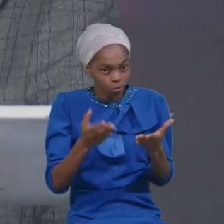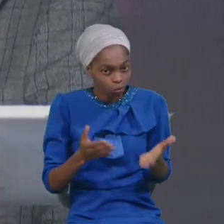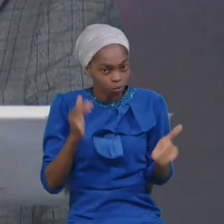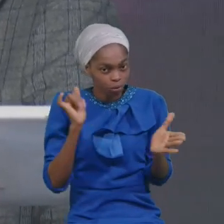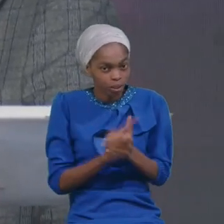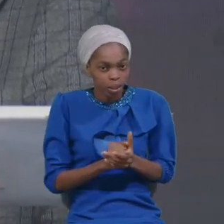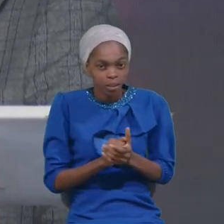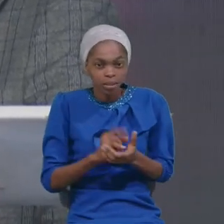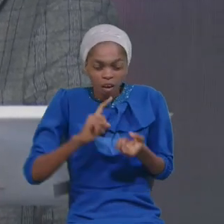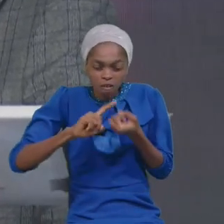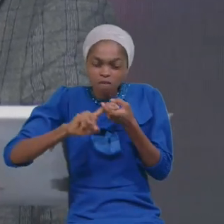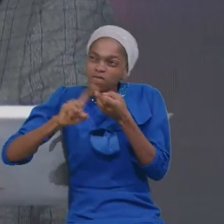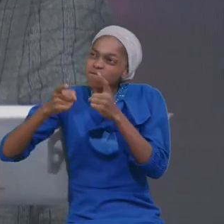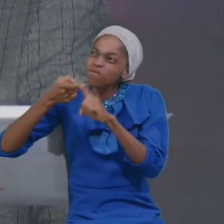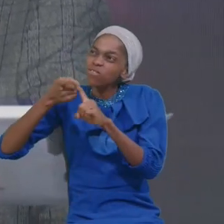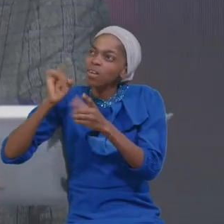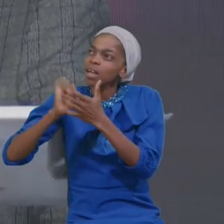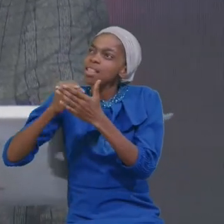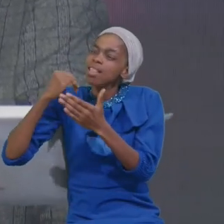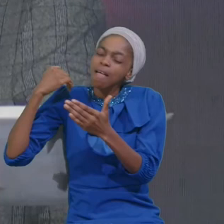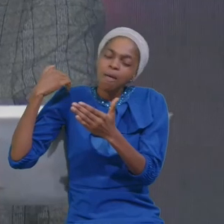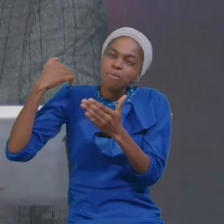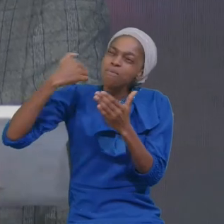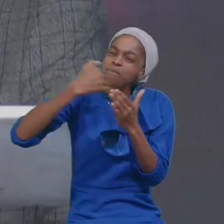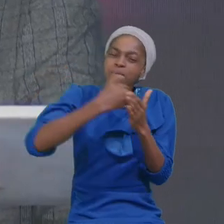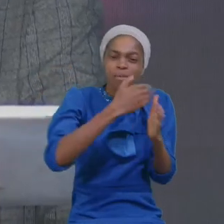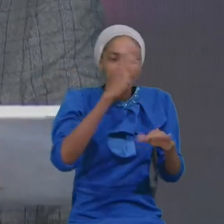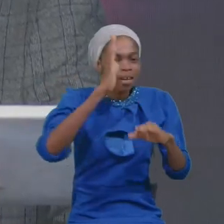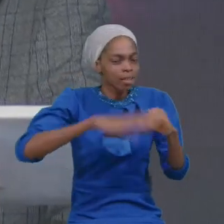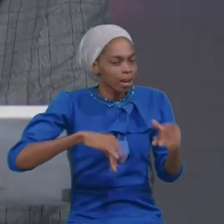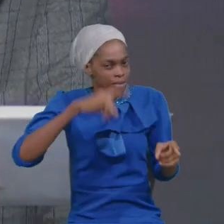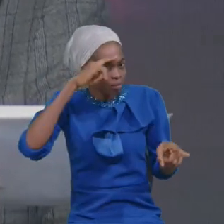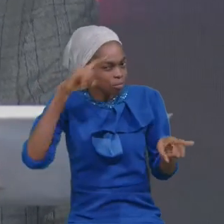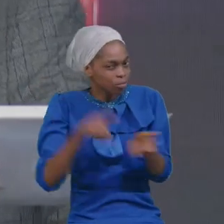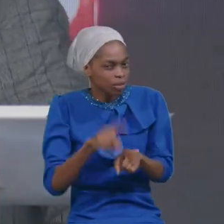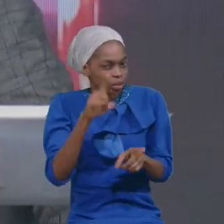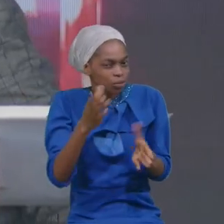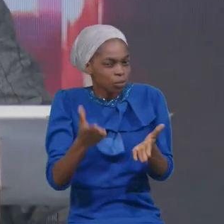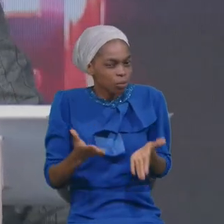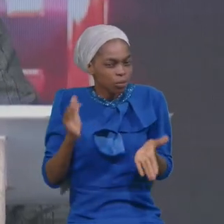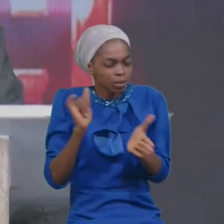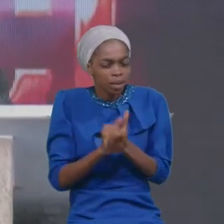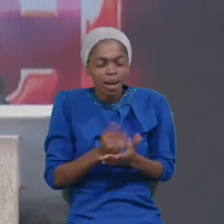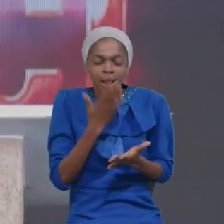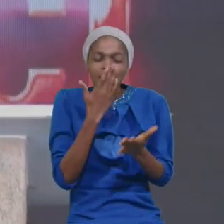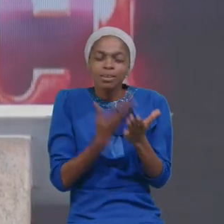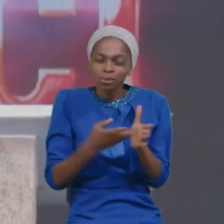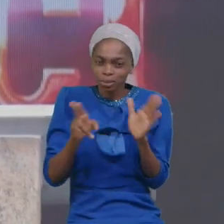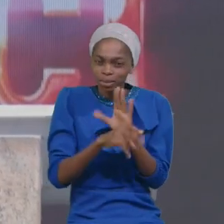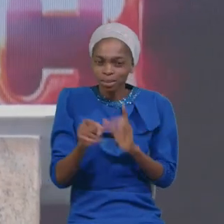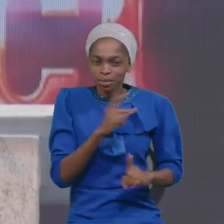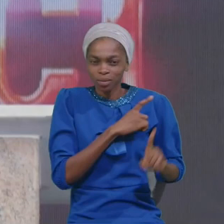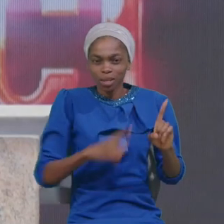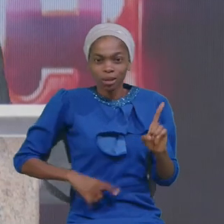want the goodness of the Lord that will pervade and prevail in all your life? And you want